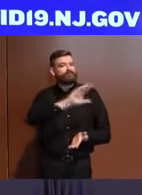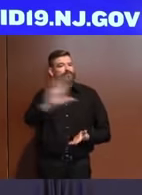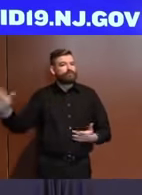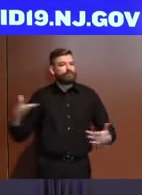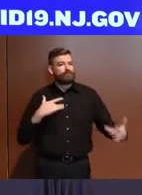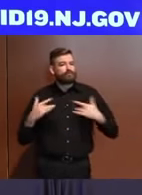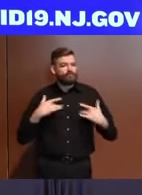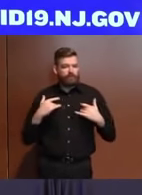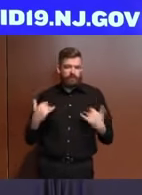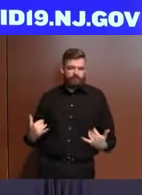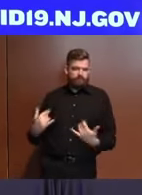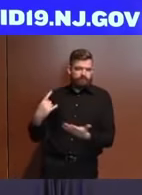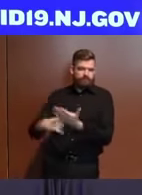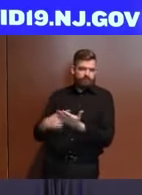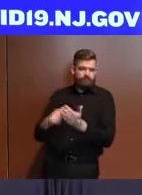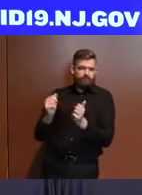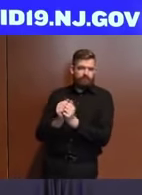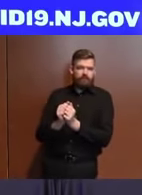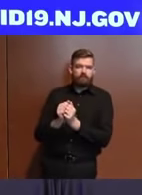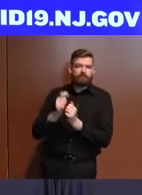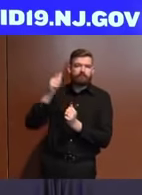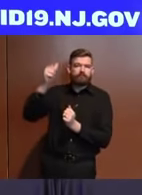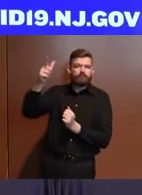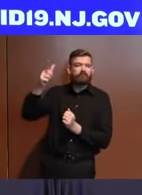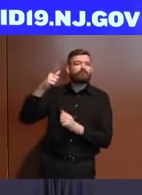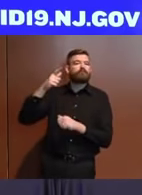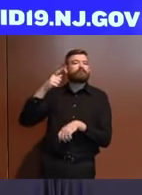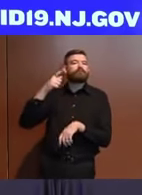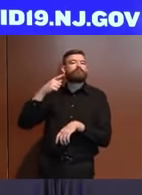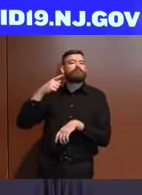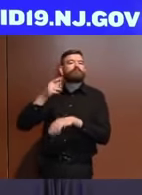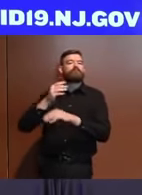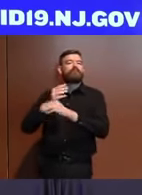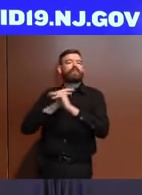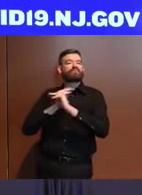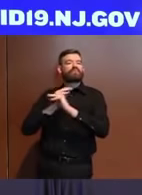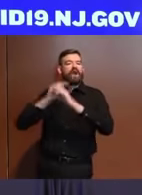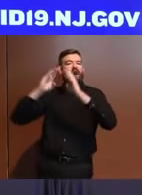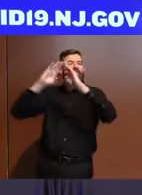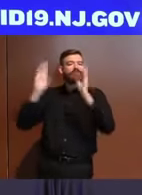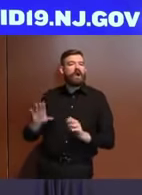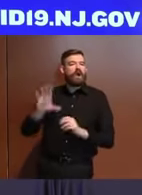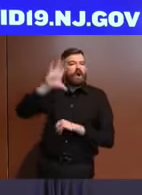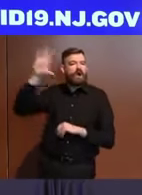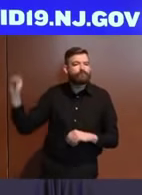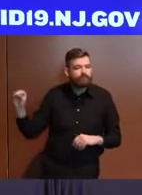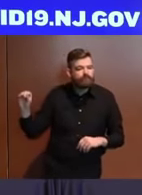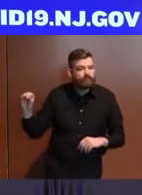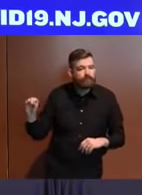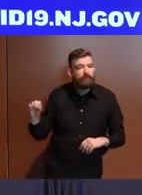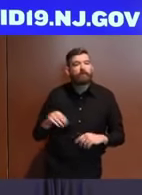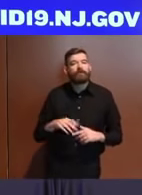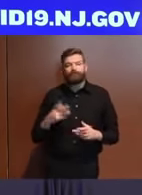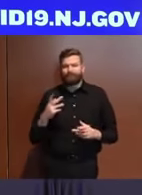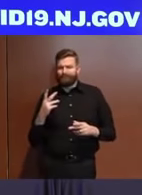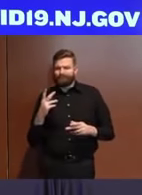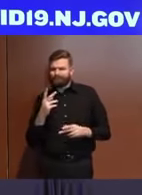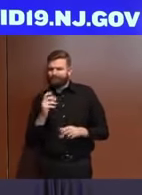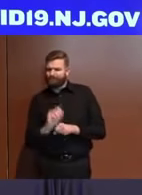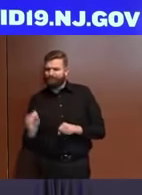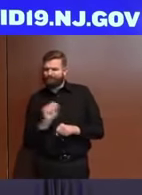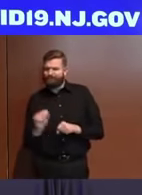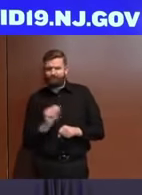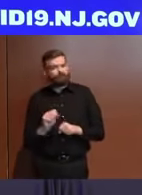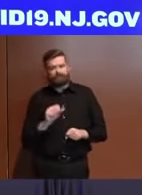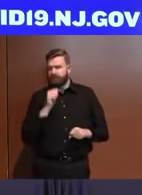with mortgage lenders and many others about solutions. We are working tirelessly on this, and I look forward to having a